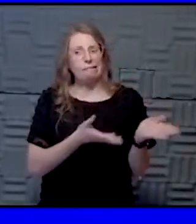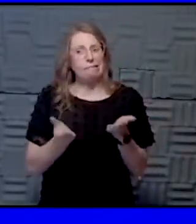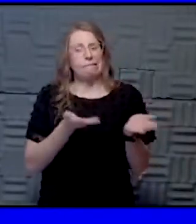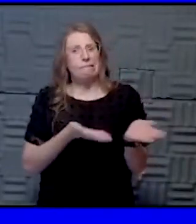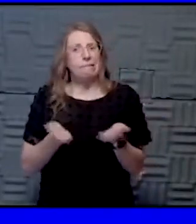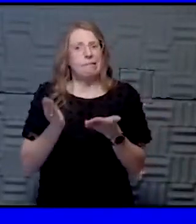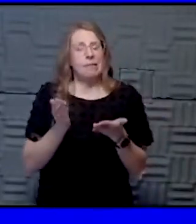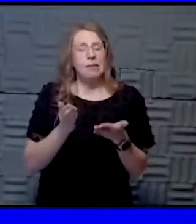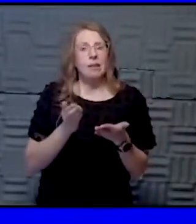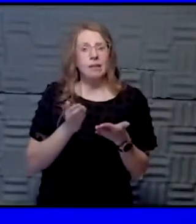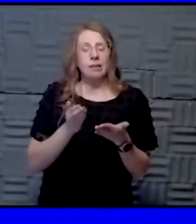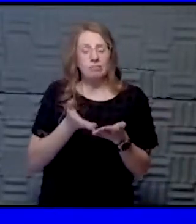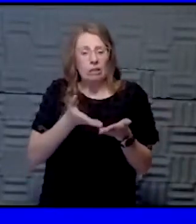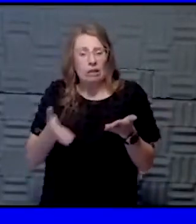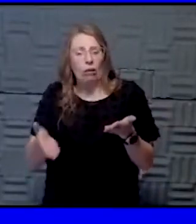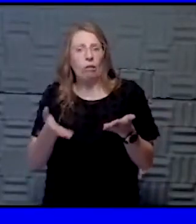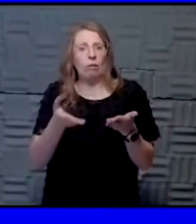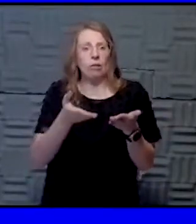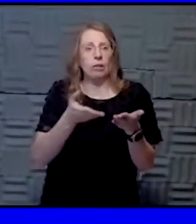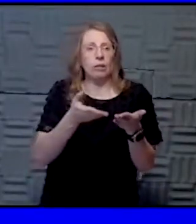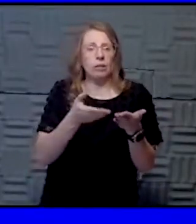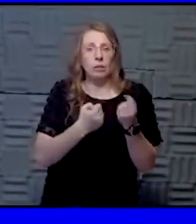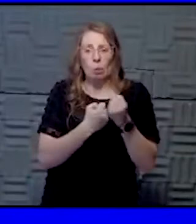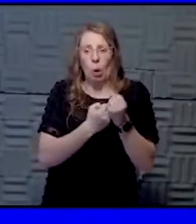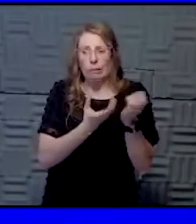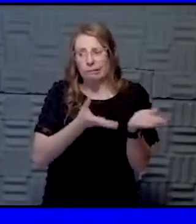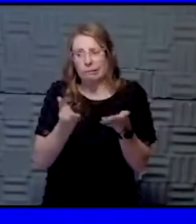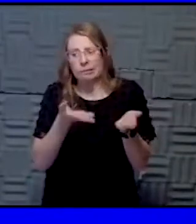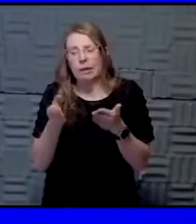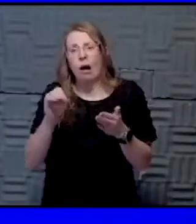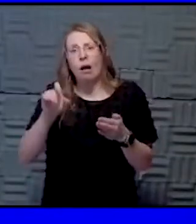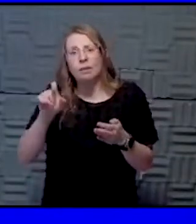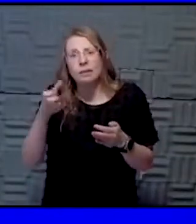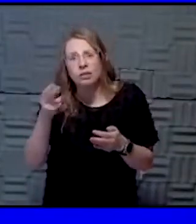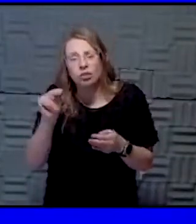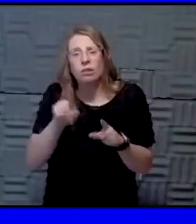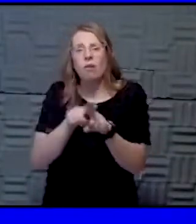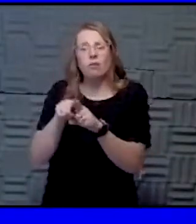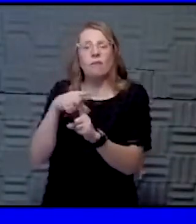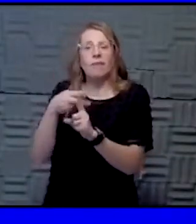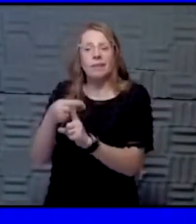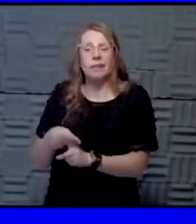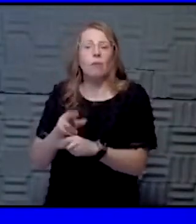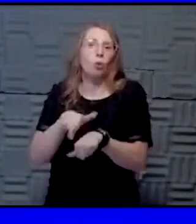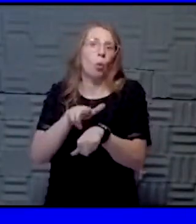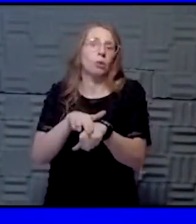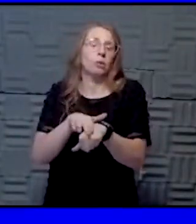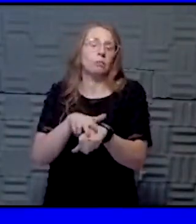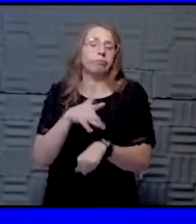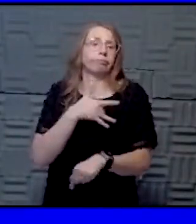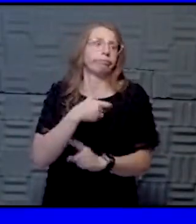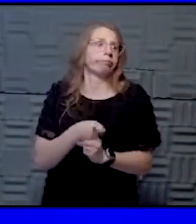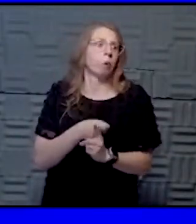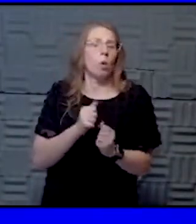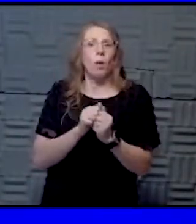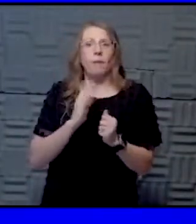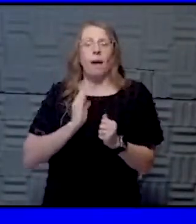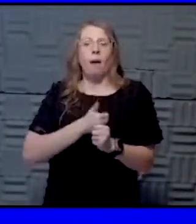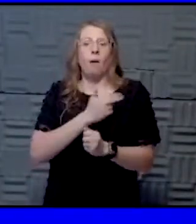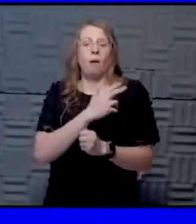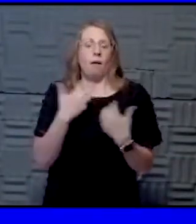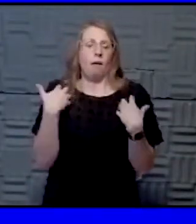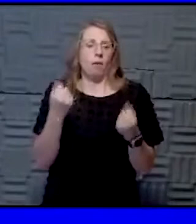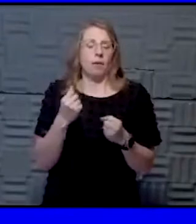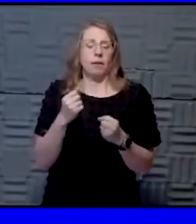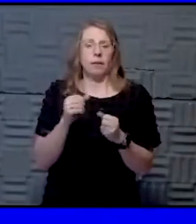get materials and support there, such as oxygen and vaccines, of course. And it hits close to home with our health system as well. I